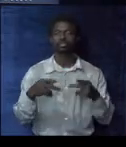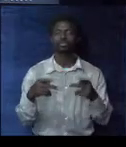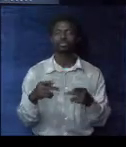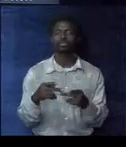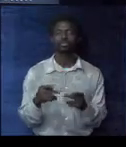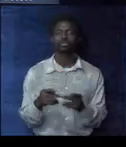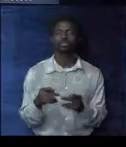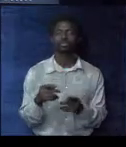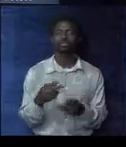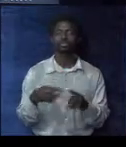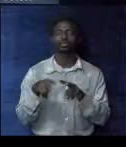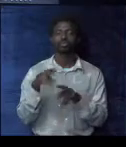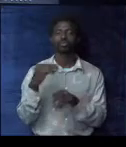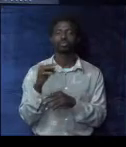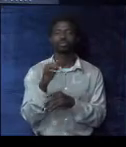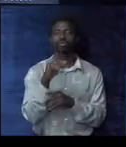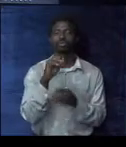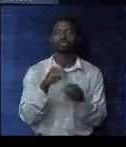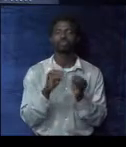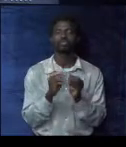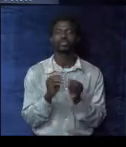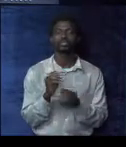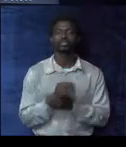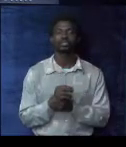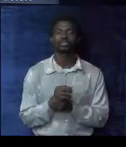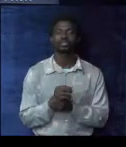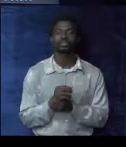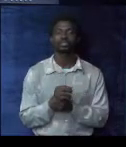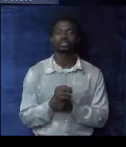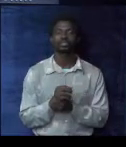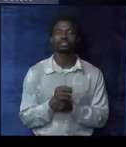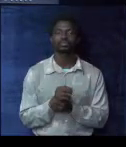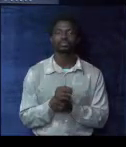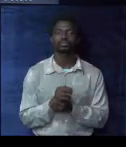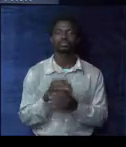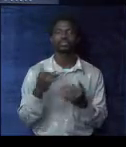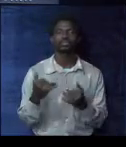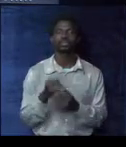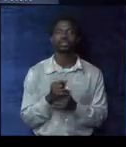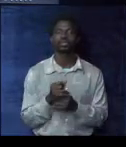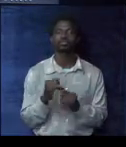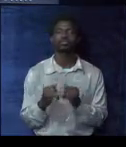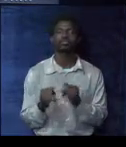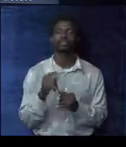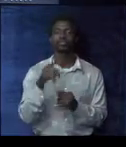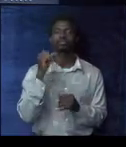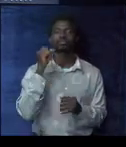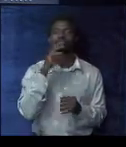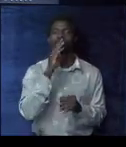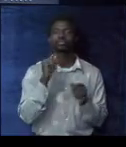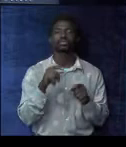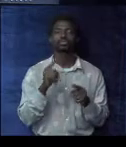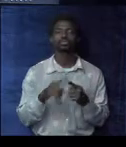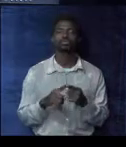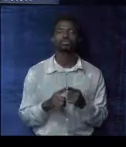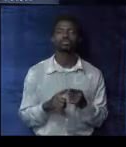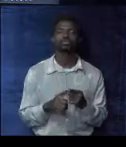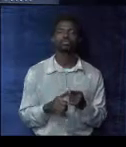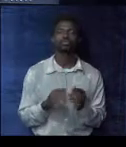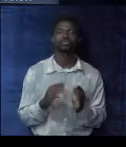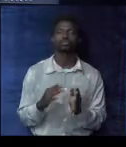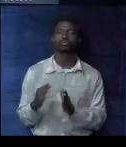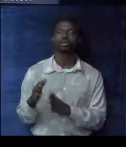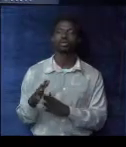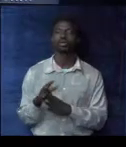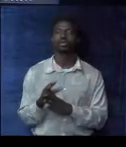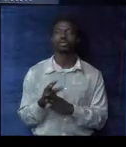Okay, so when you're able to state the value, you should also be able to state the place values. Now, finally, you should be able to order